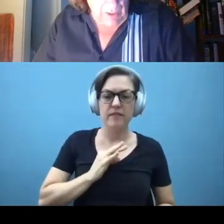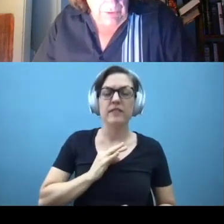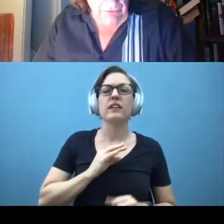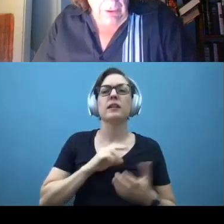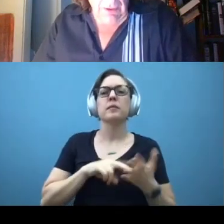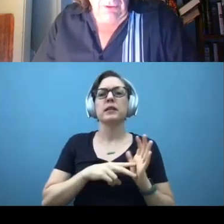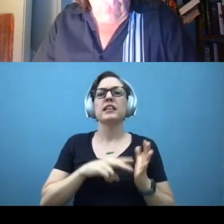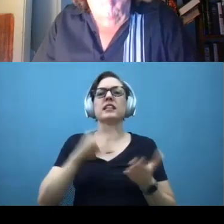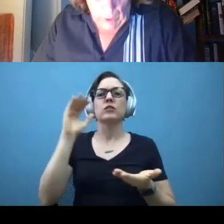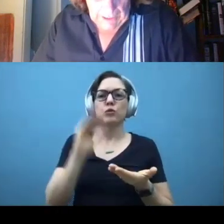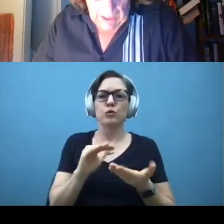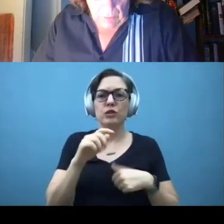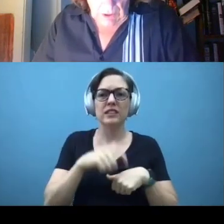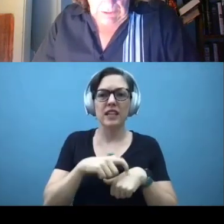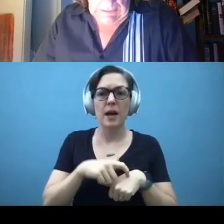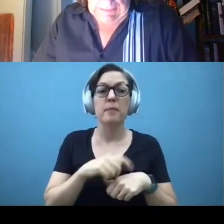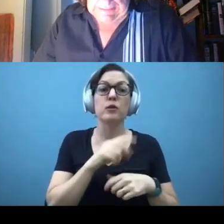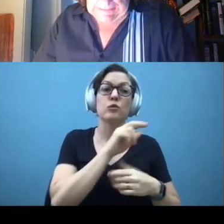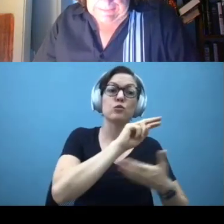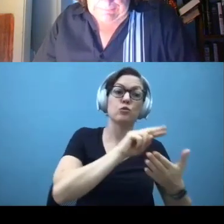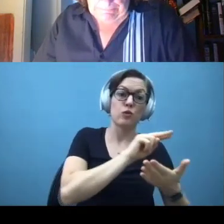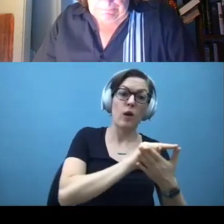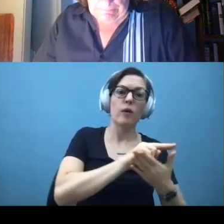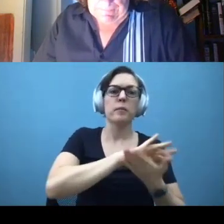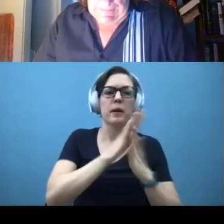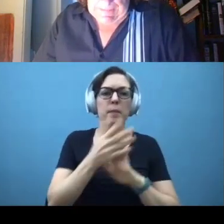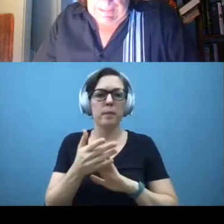2 hours to 1 hour.